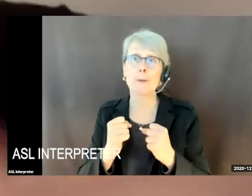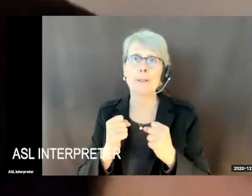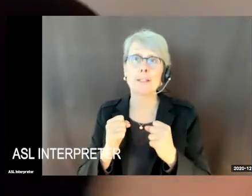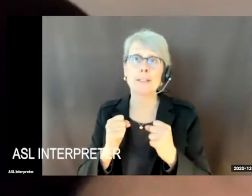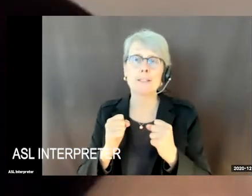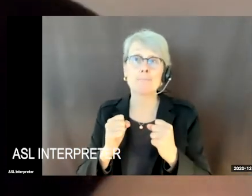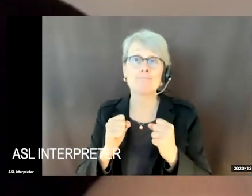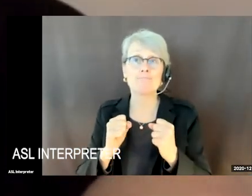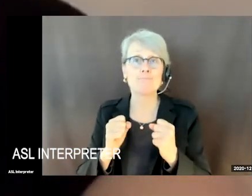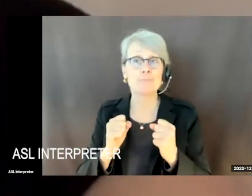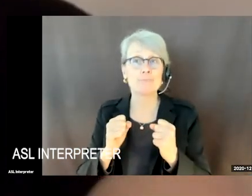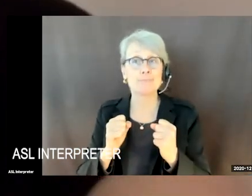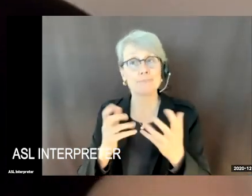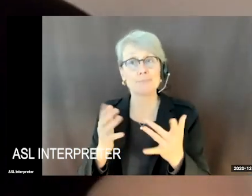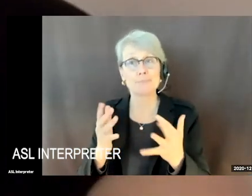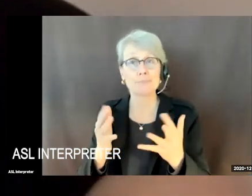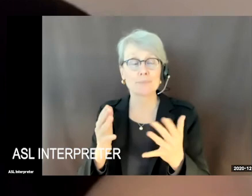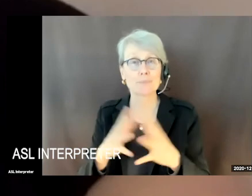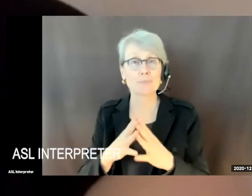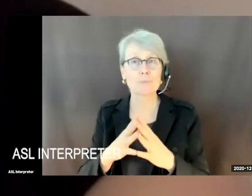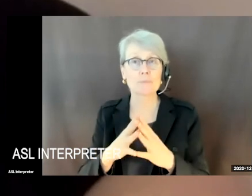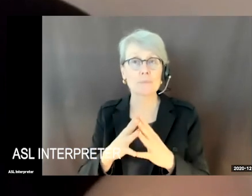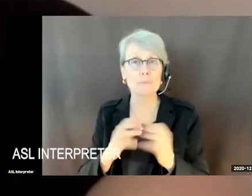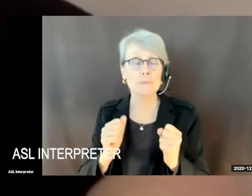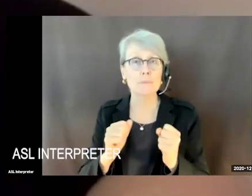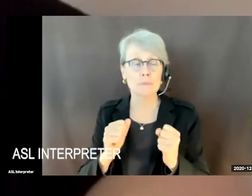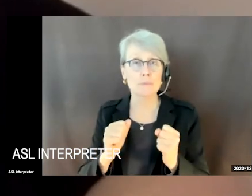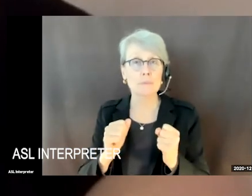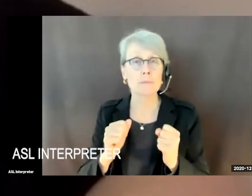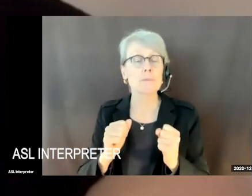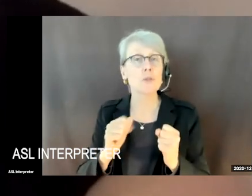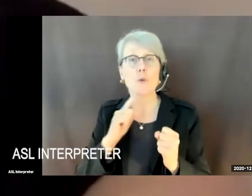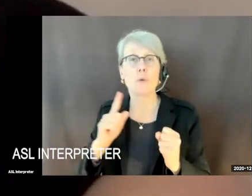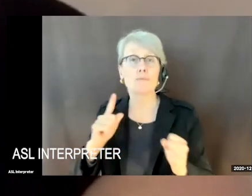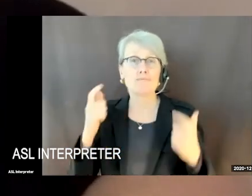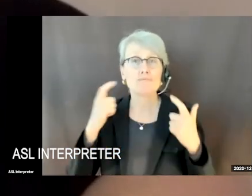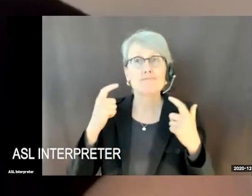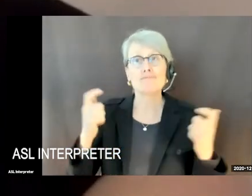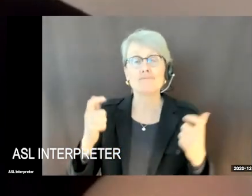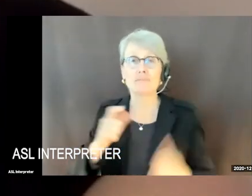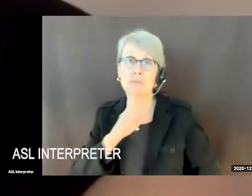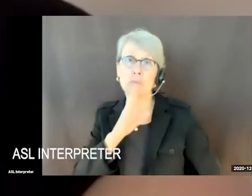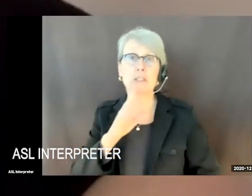in the Inuit culture growing up here that you don't poke the bear, so to say. You